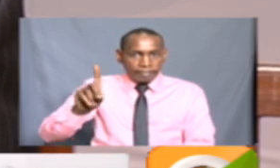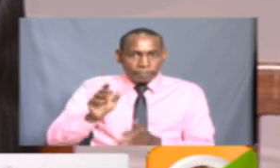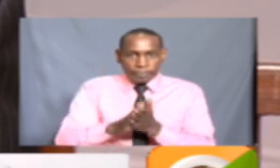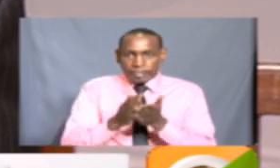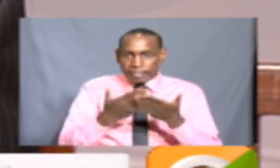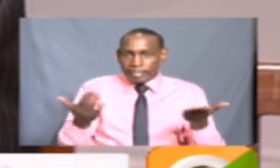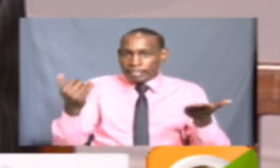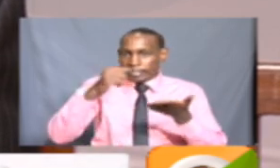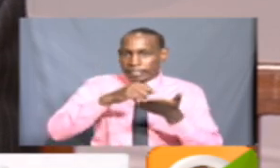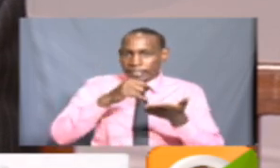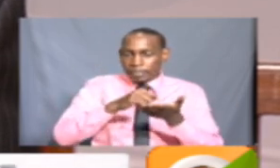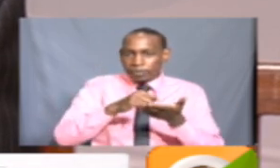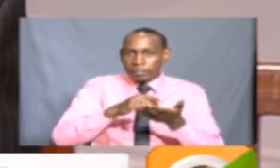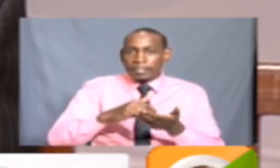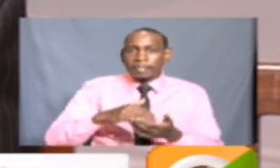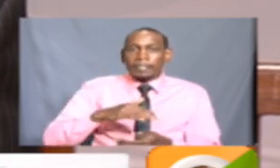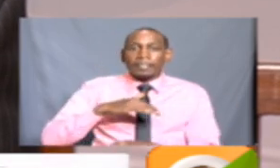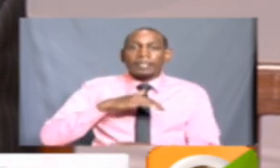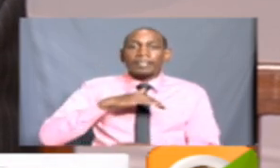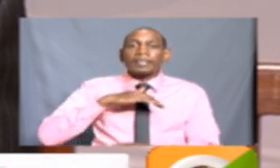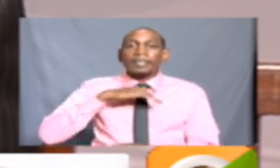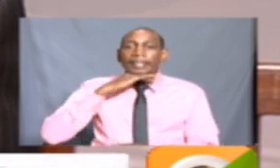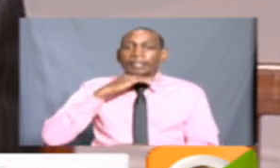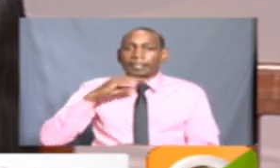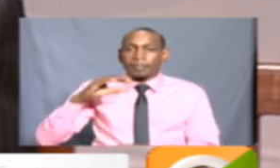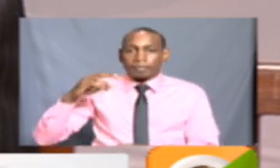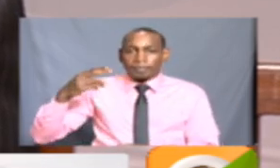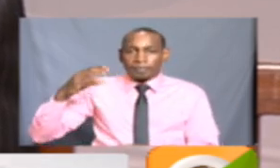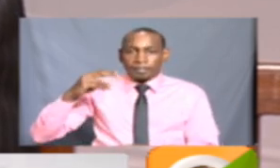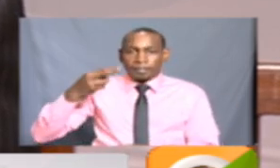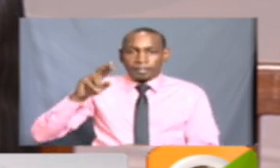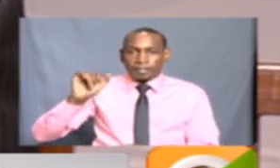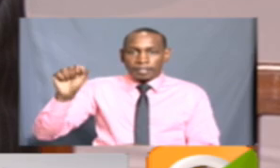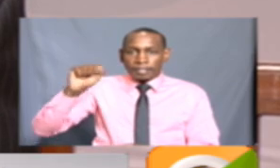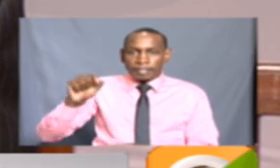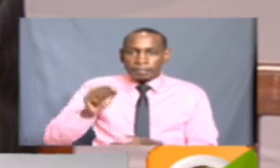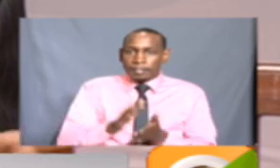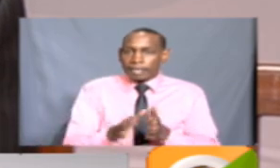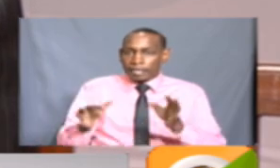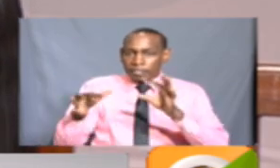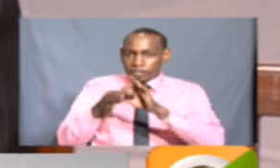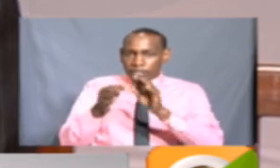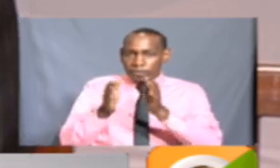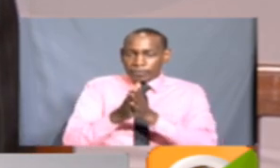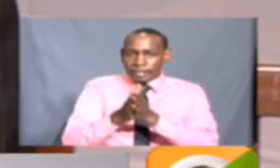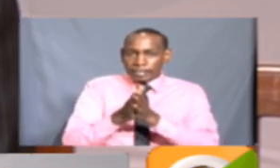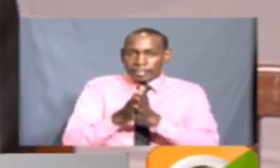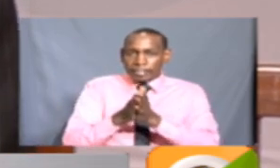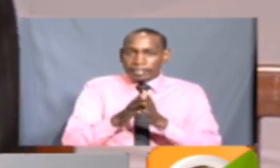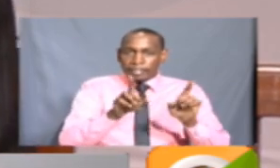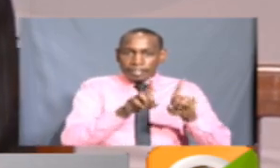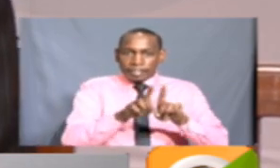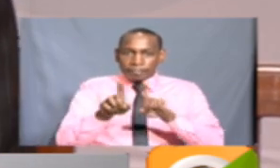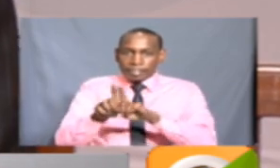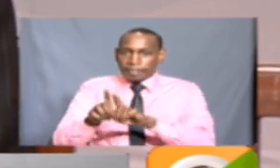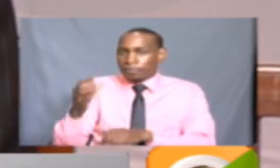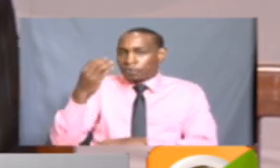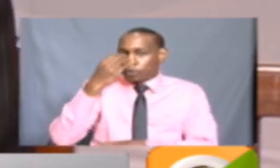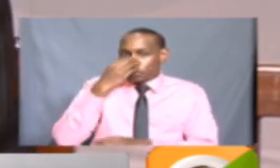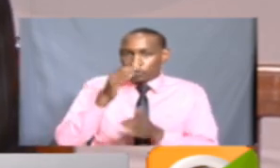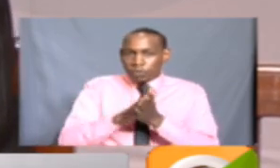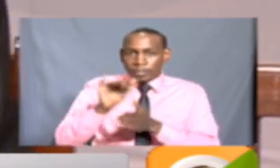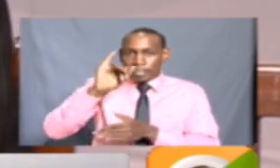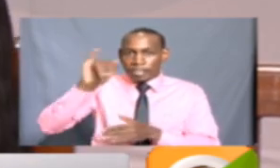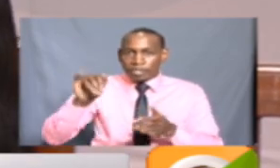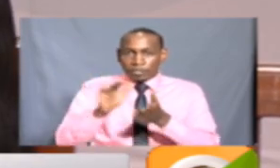such as the death of Chris Msando. They associated him with the selfsame William Ruto and Jubilee